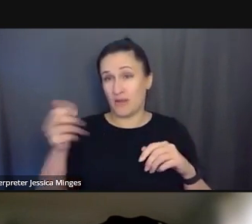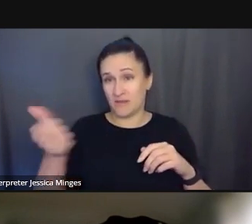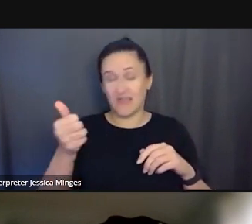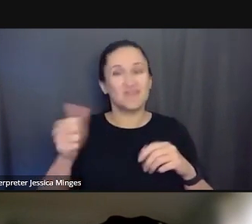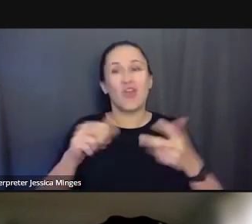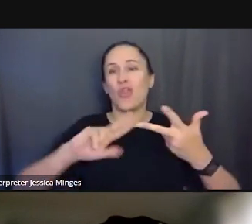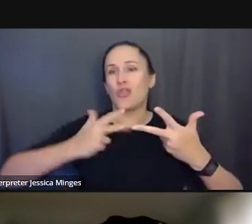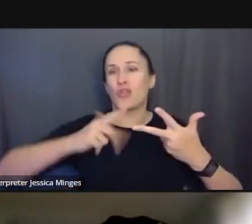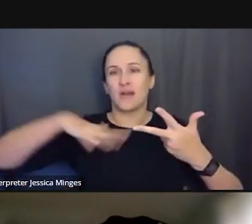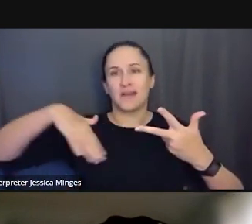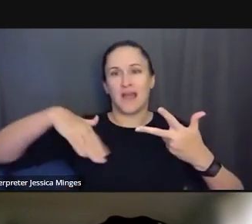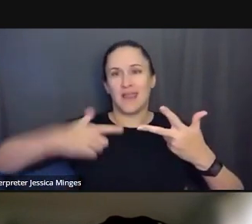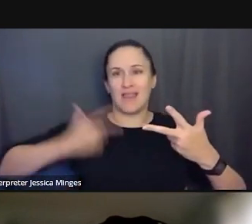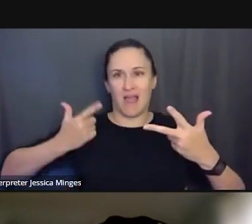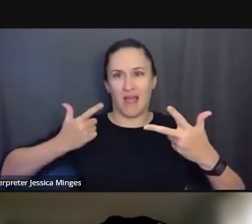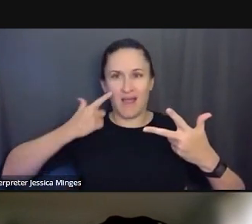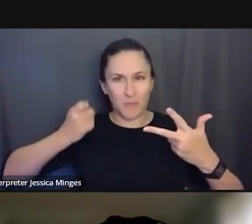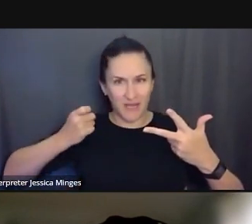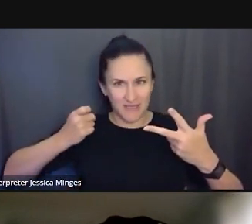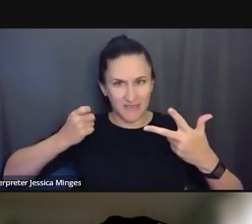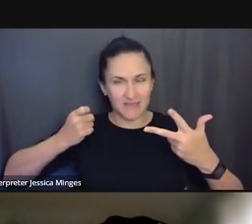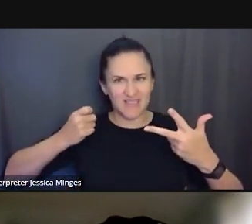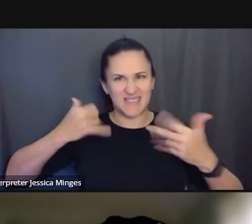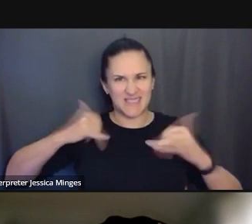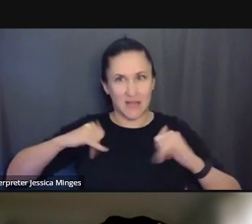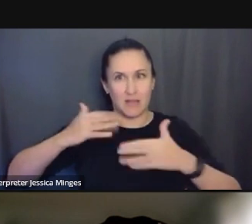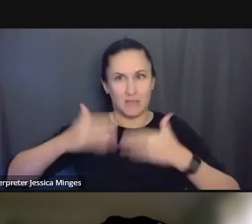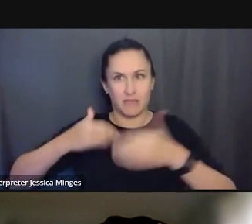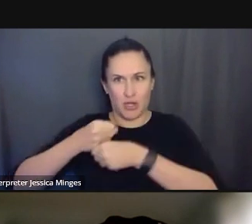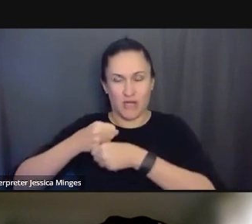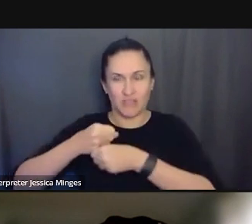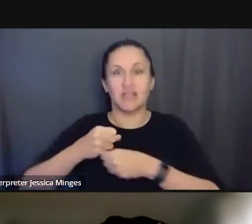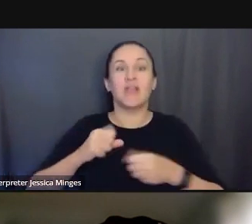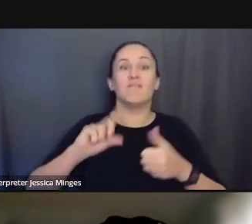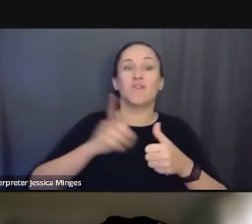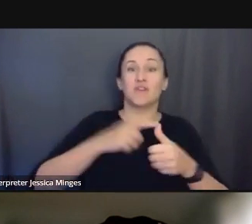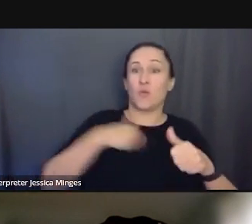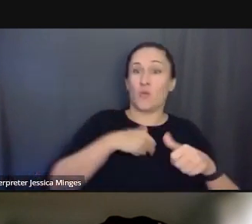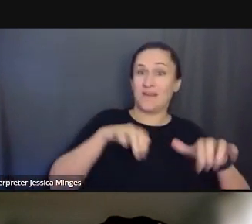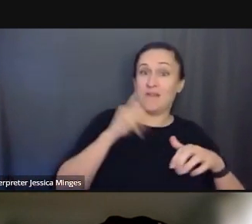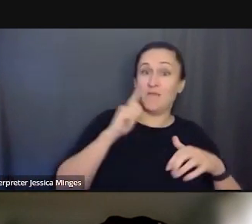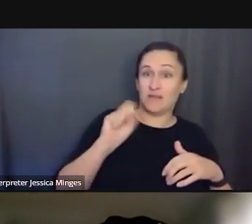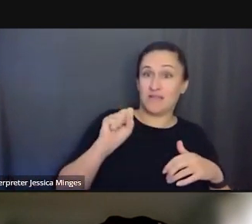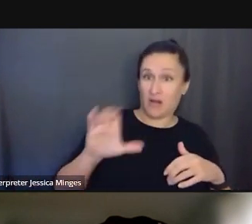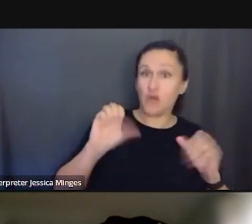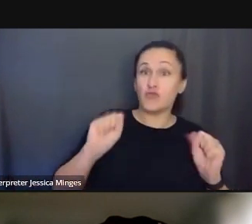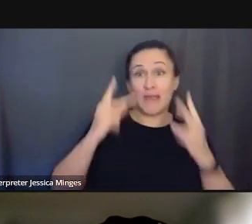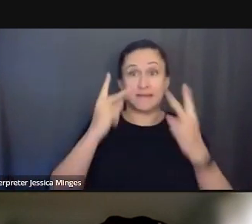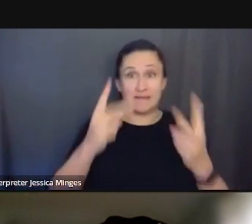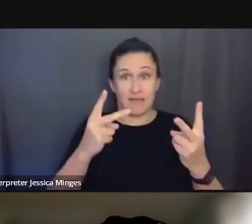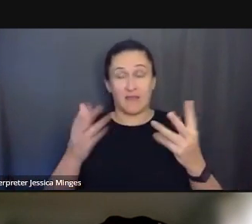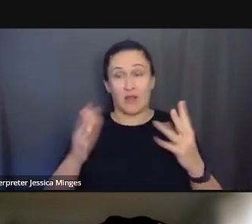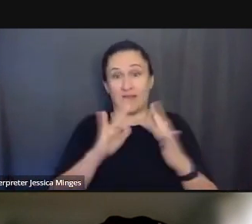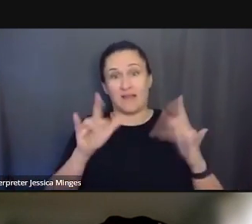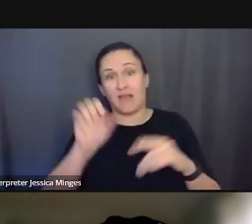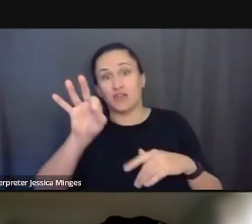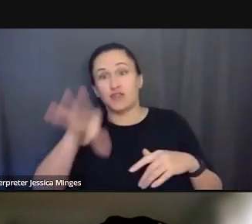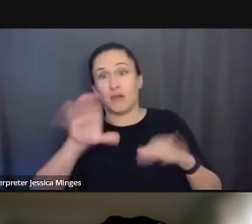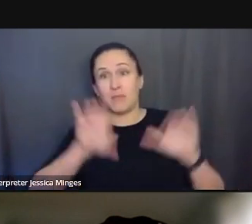because it's still in production, but the first one that we did for South Carolina is publicly available, and you can actually view that at the link that I just dropped in the